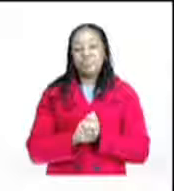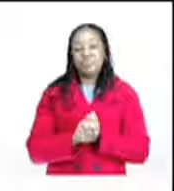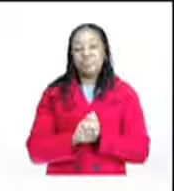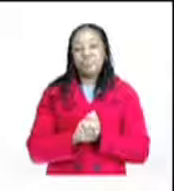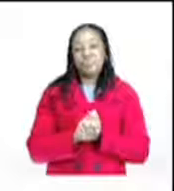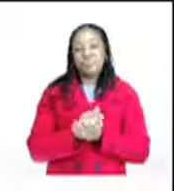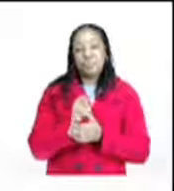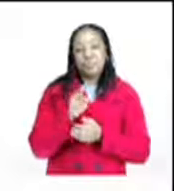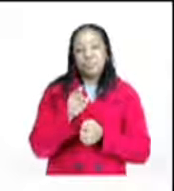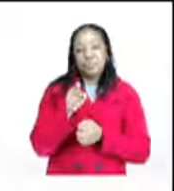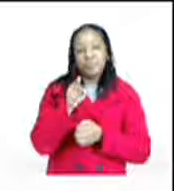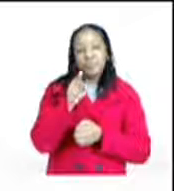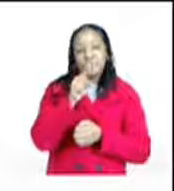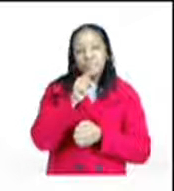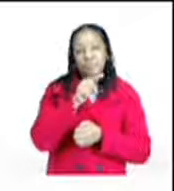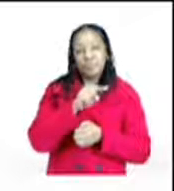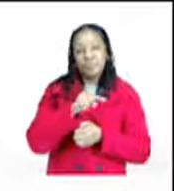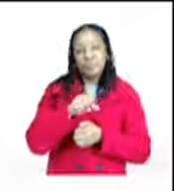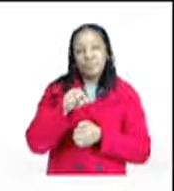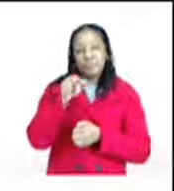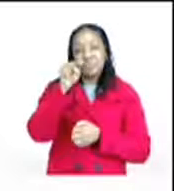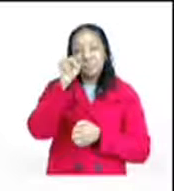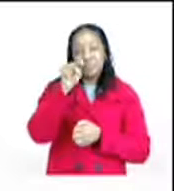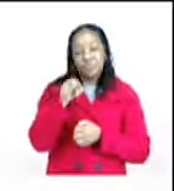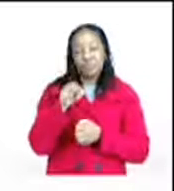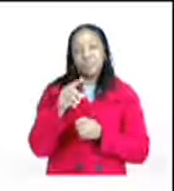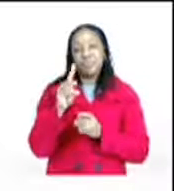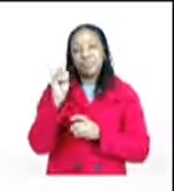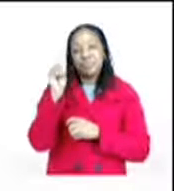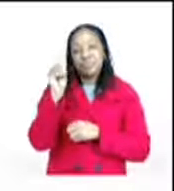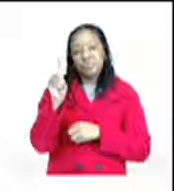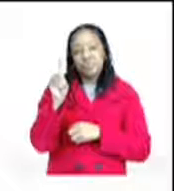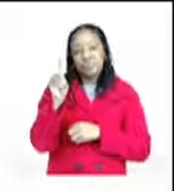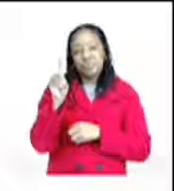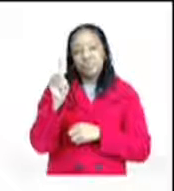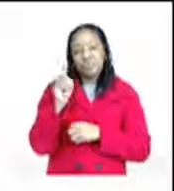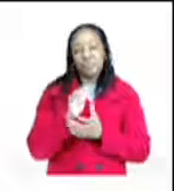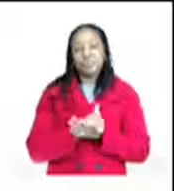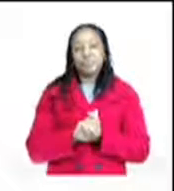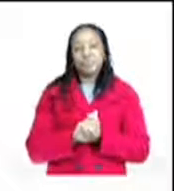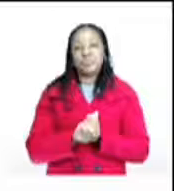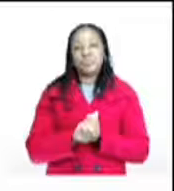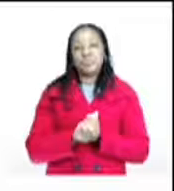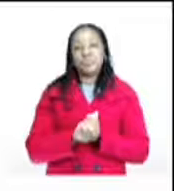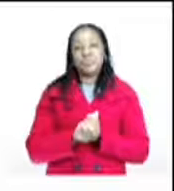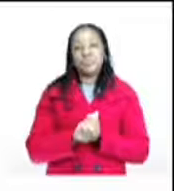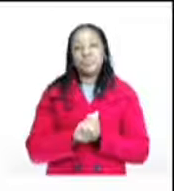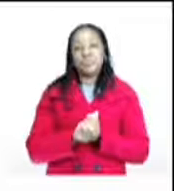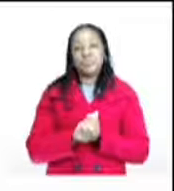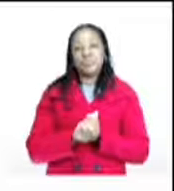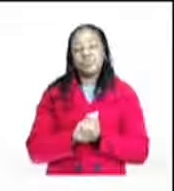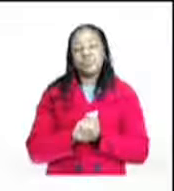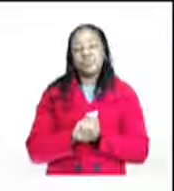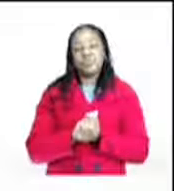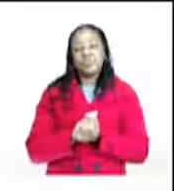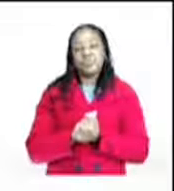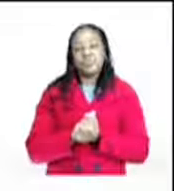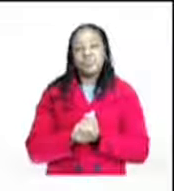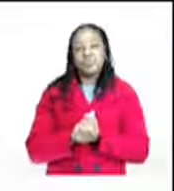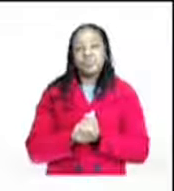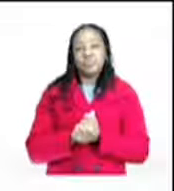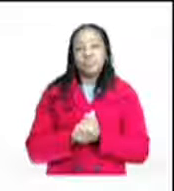letter D. There is a dot and an arrow to show us the direction